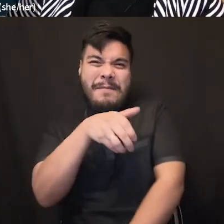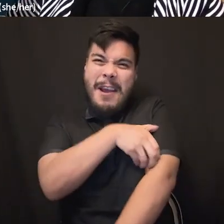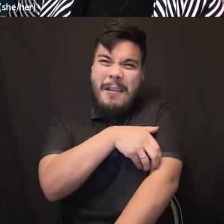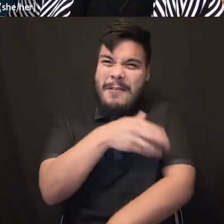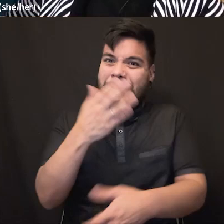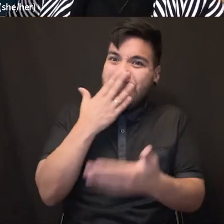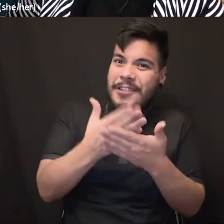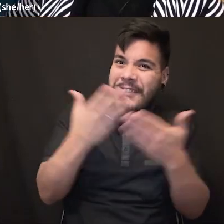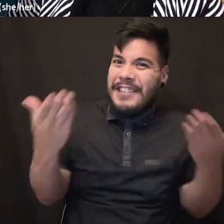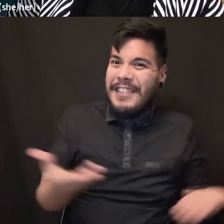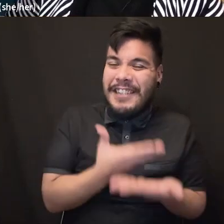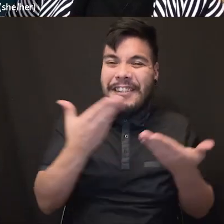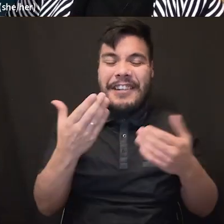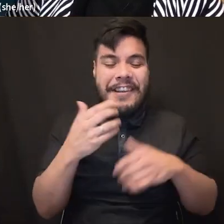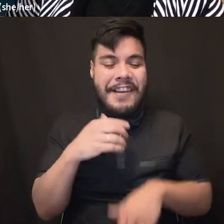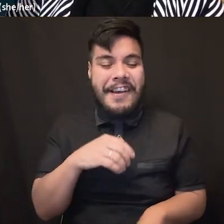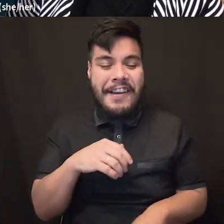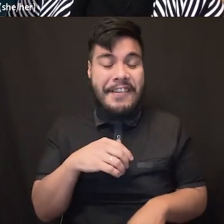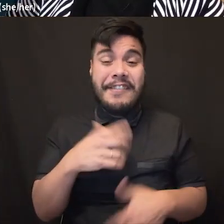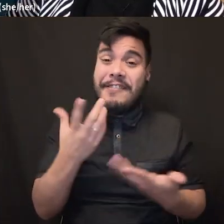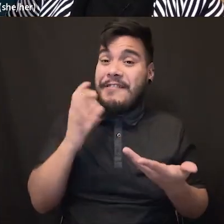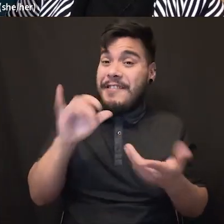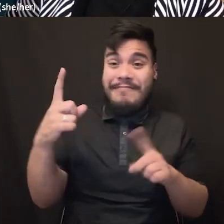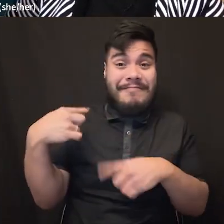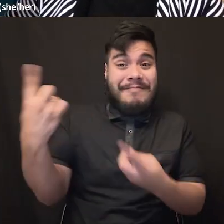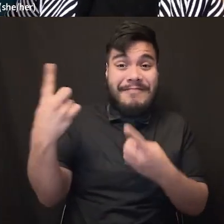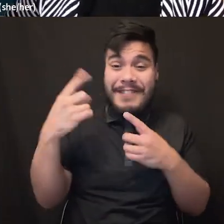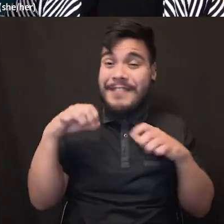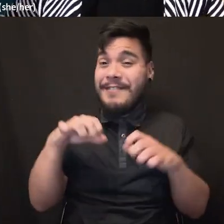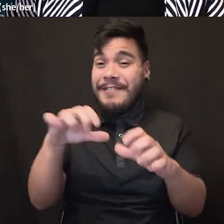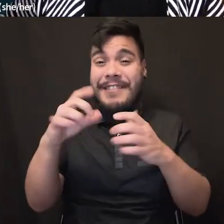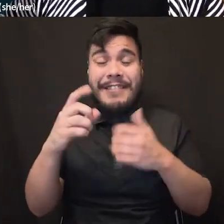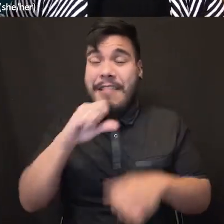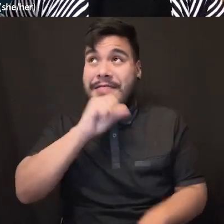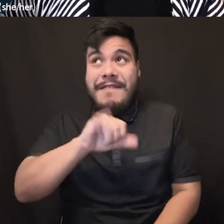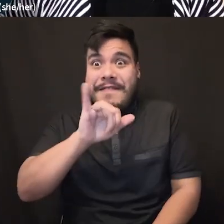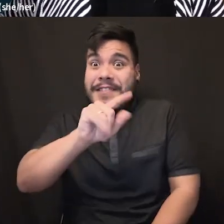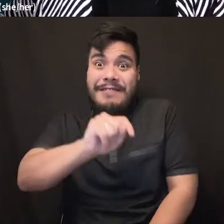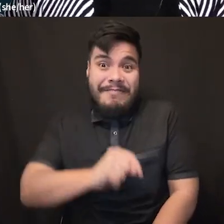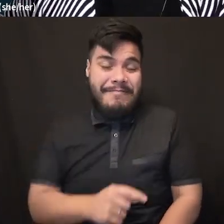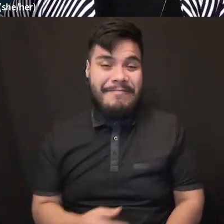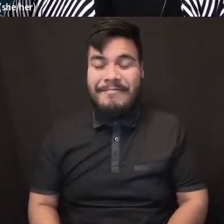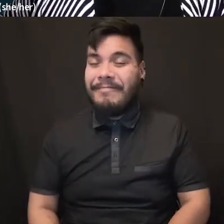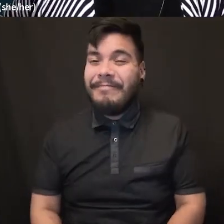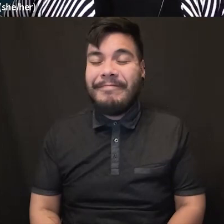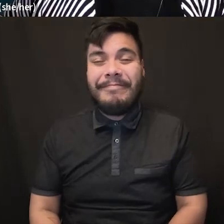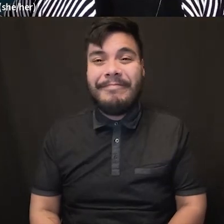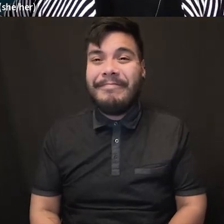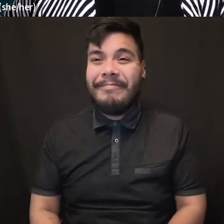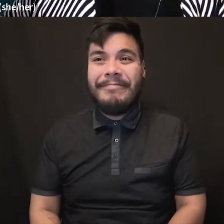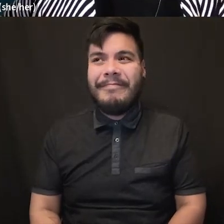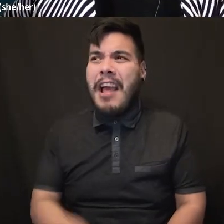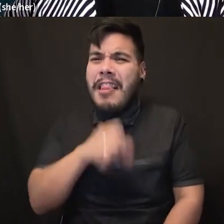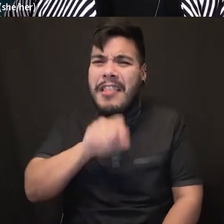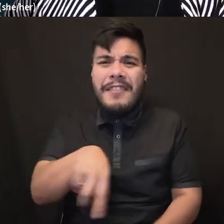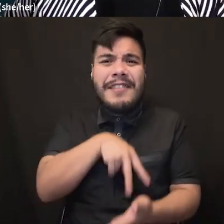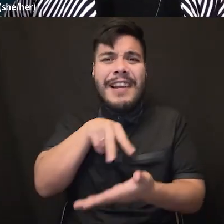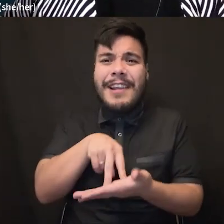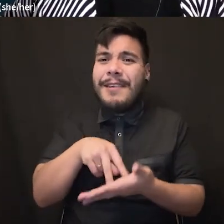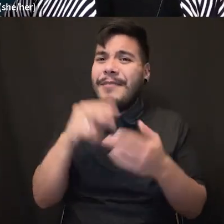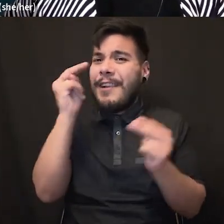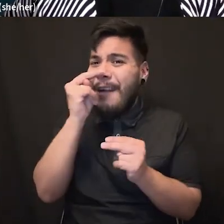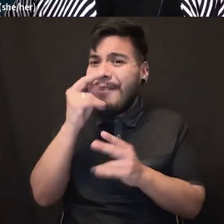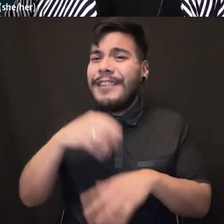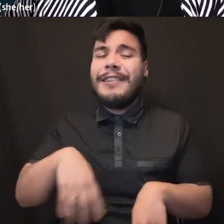here. And so that's what I've been doing. And I love it. I love doing stand-up comedy. I